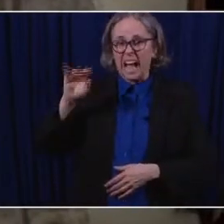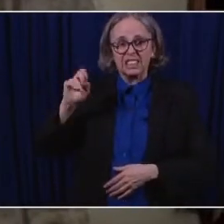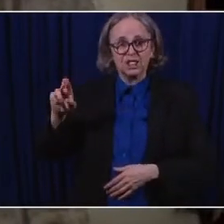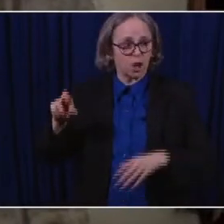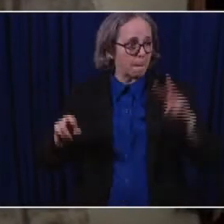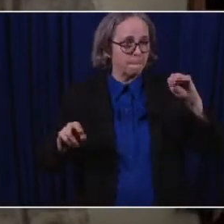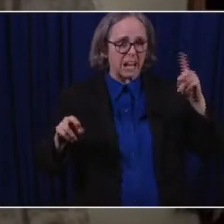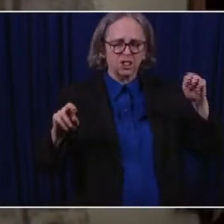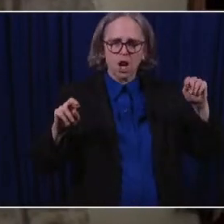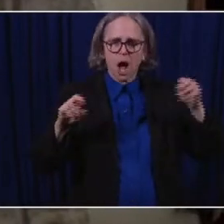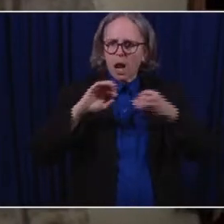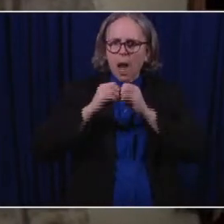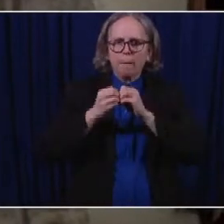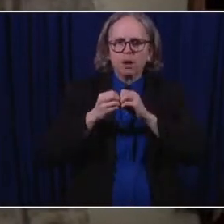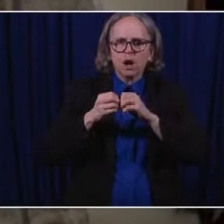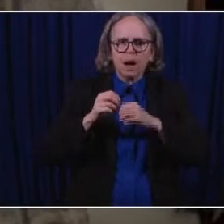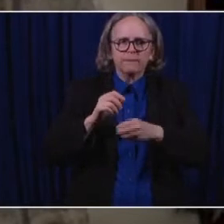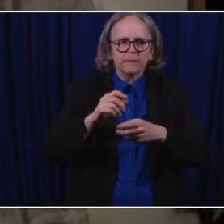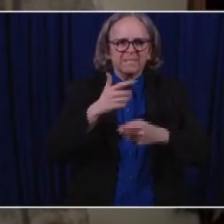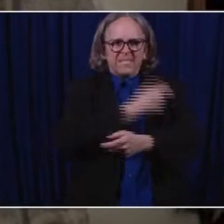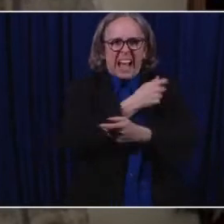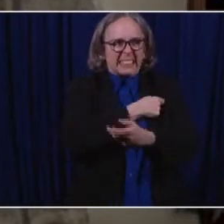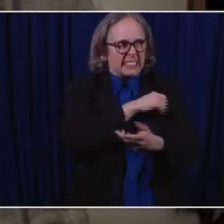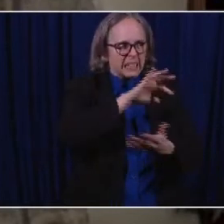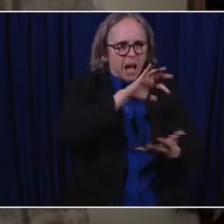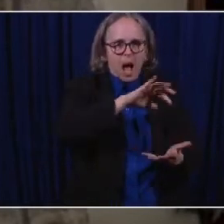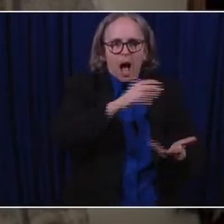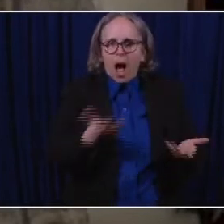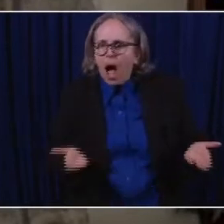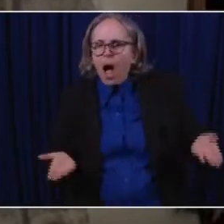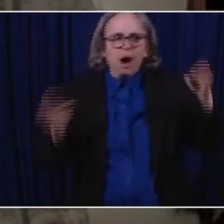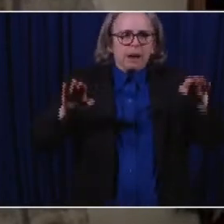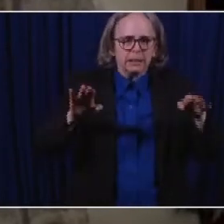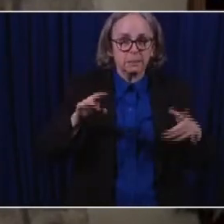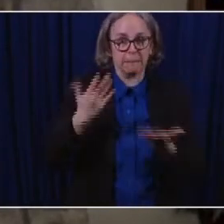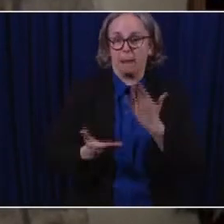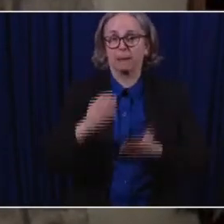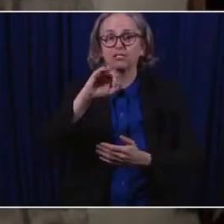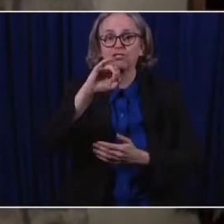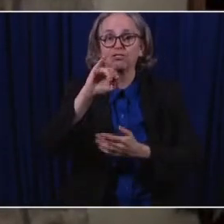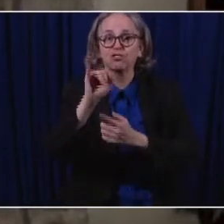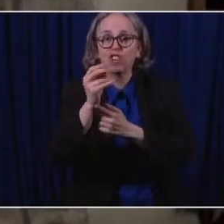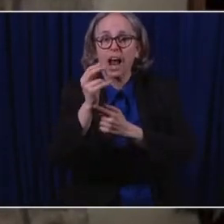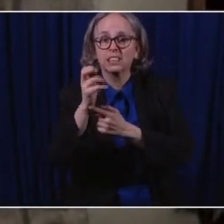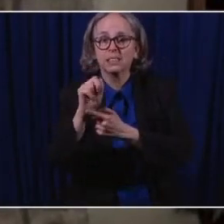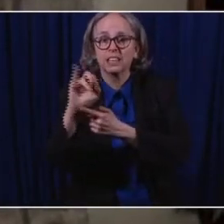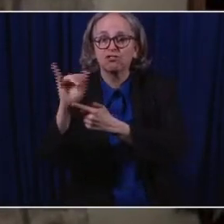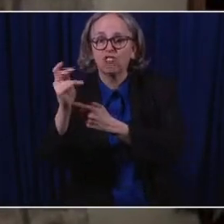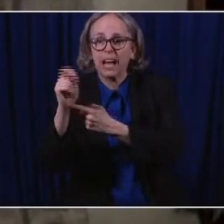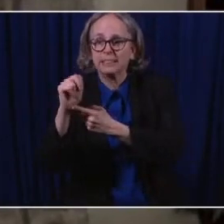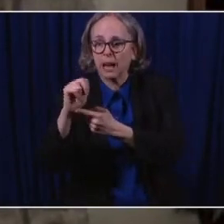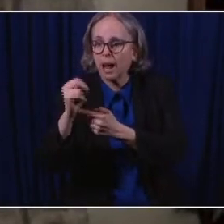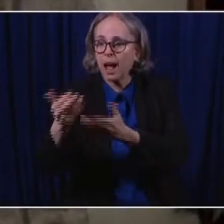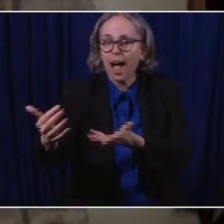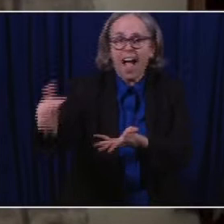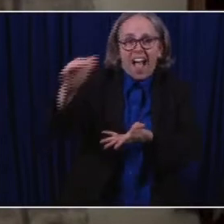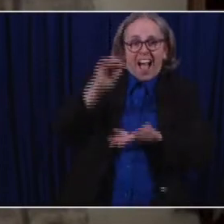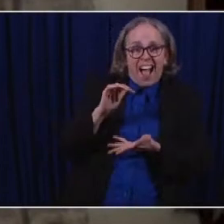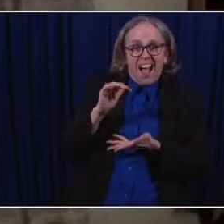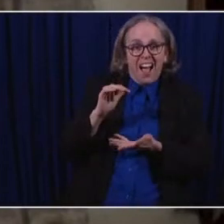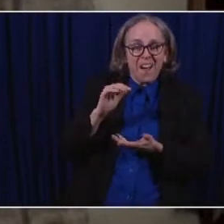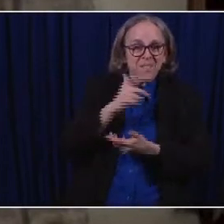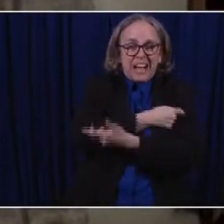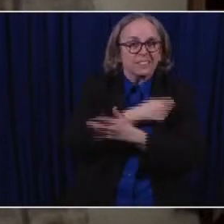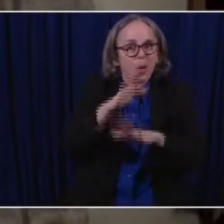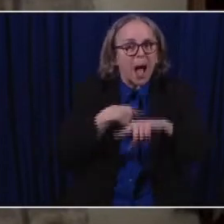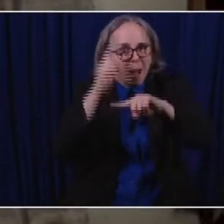hope that Johnson & Johnson is coming on. So we're hopeful that these numbers are going to go up. But what we